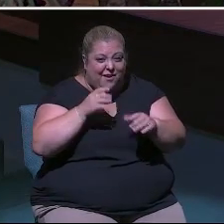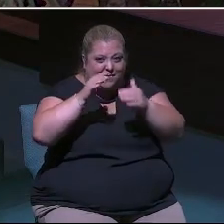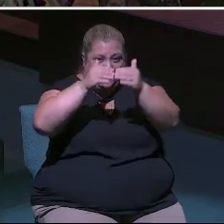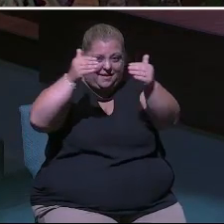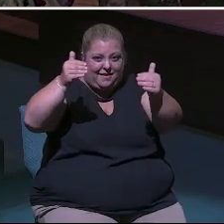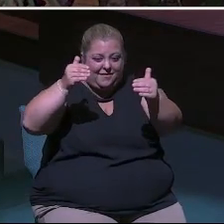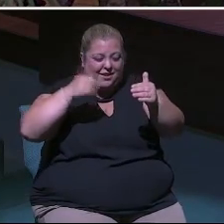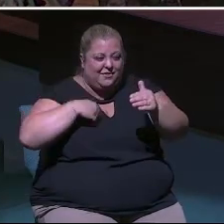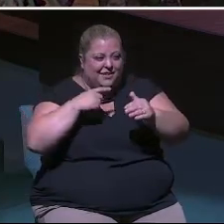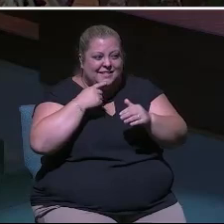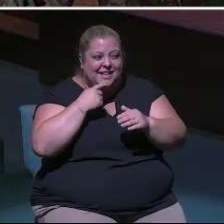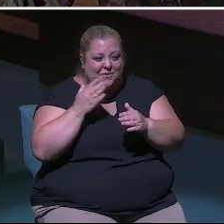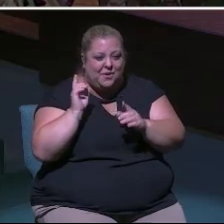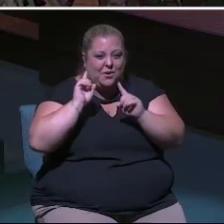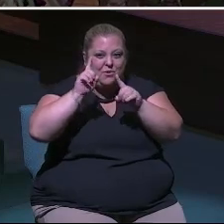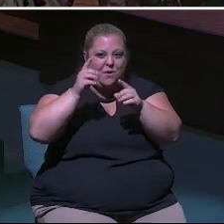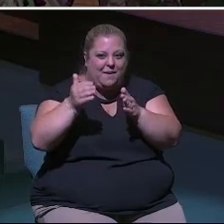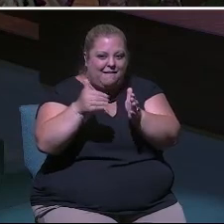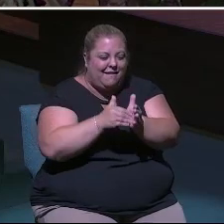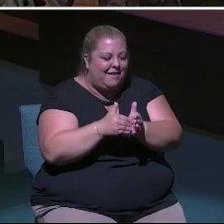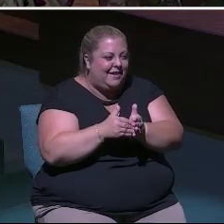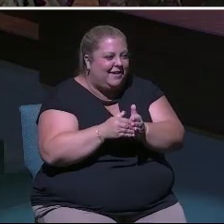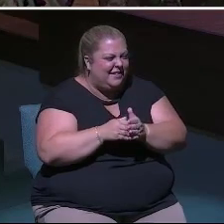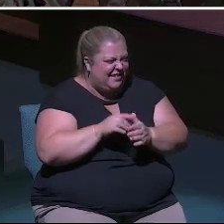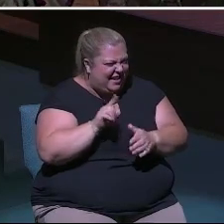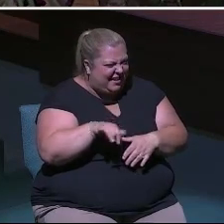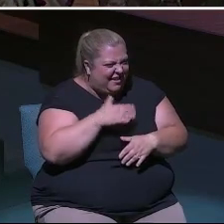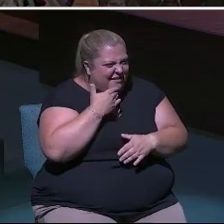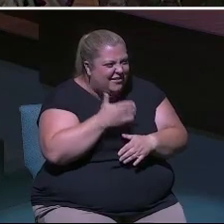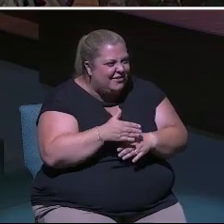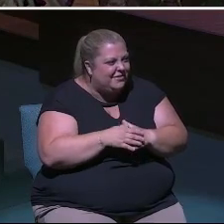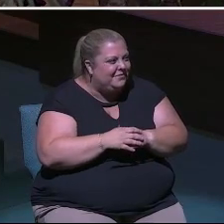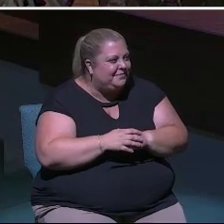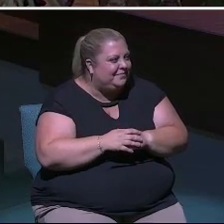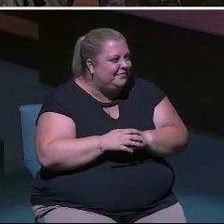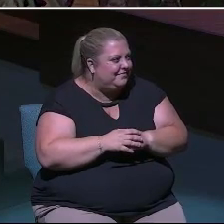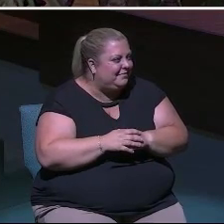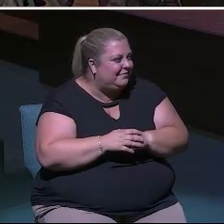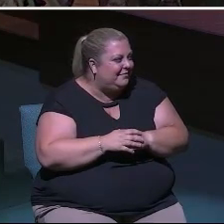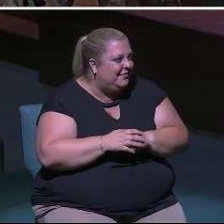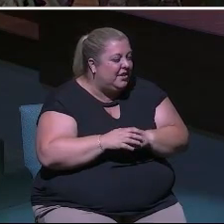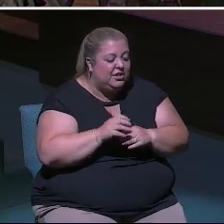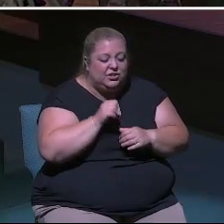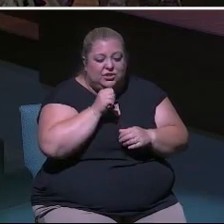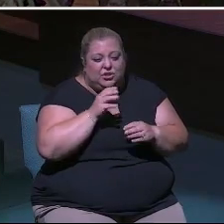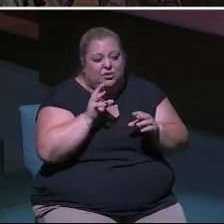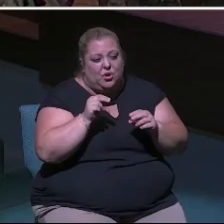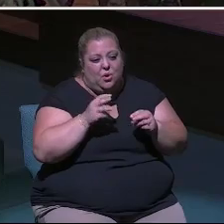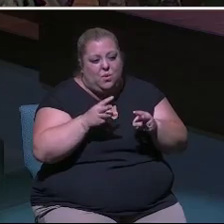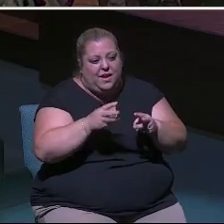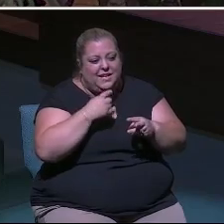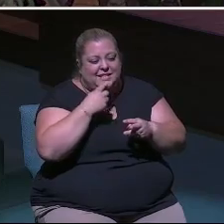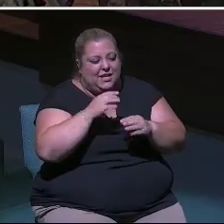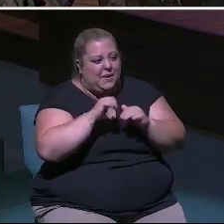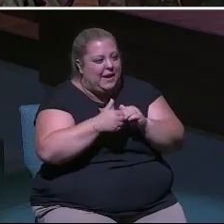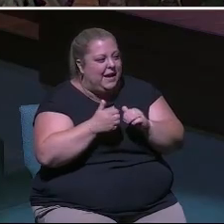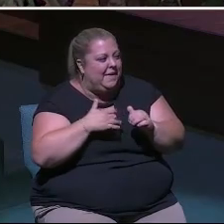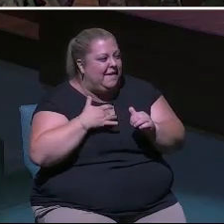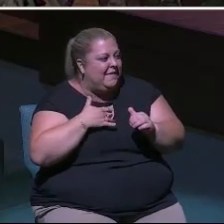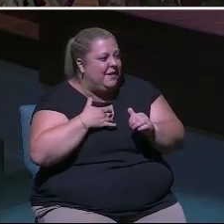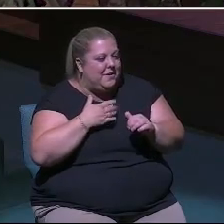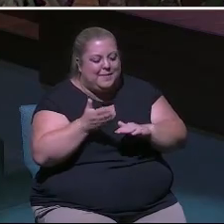if you're saved, that's where we're going again. Isn't that good? Ain't no way to tell you how I feel. I tell you, children, death ain't no big